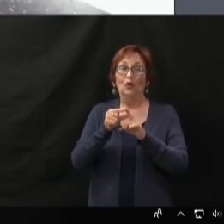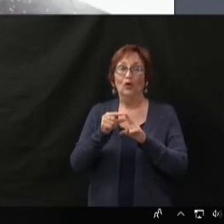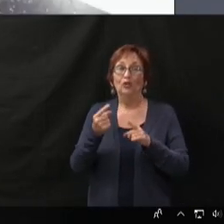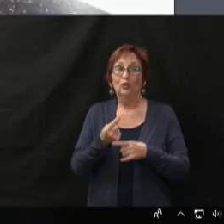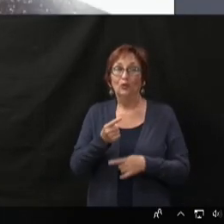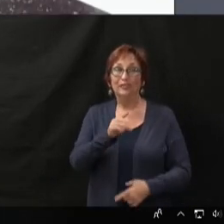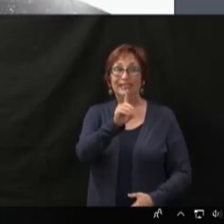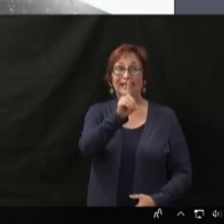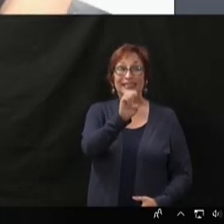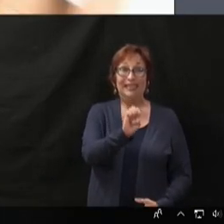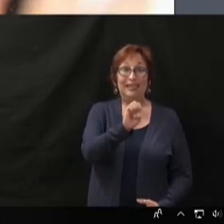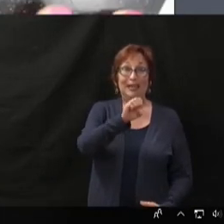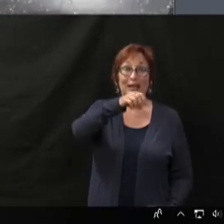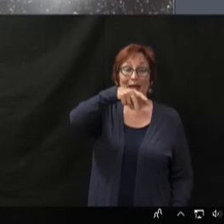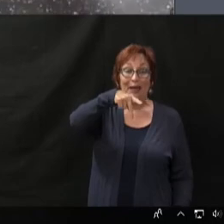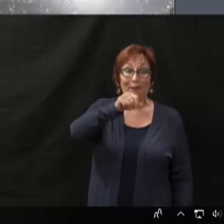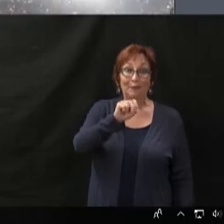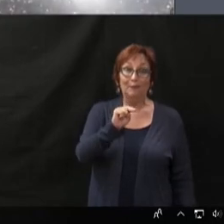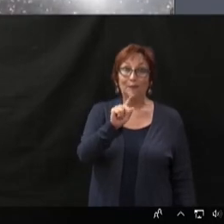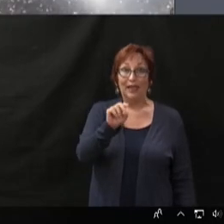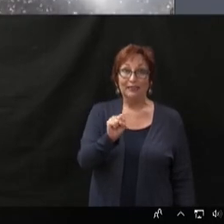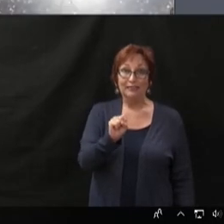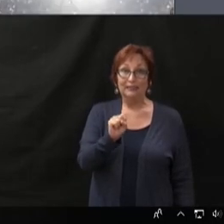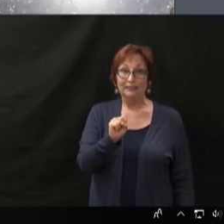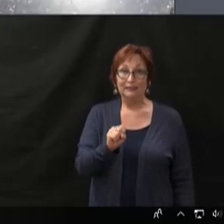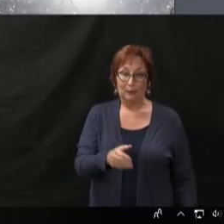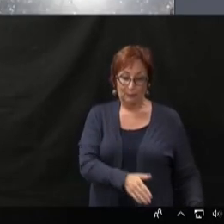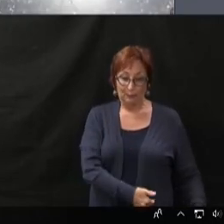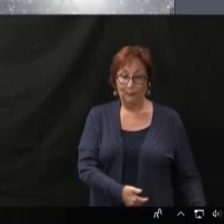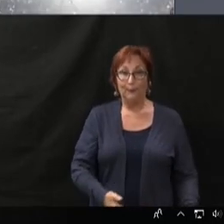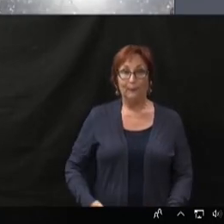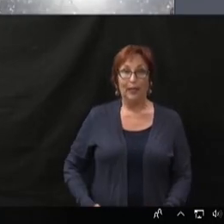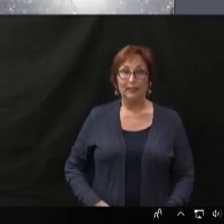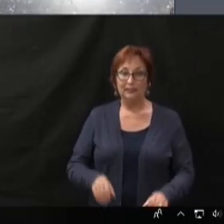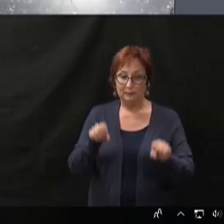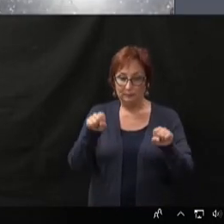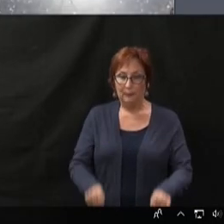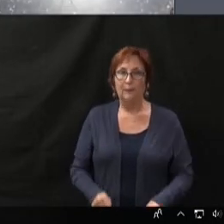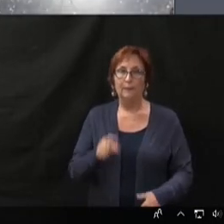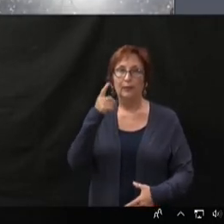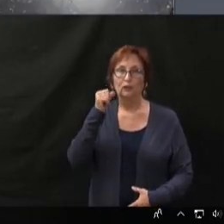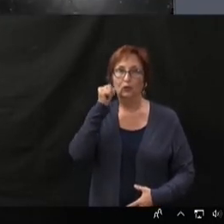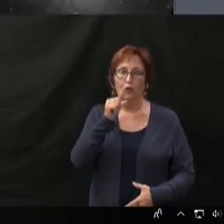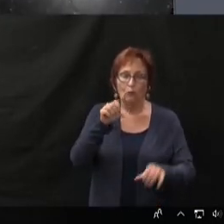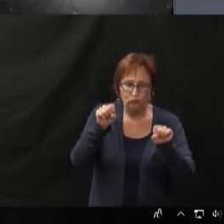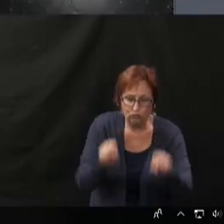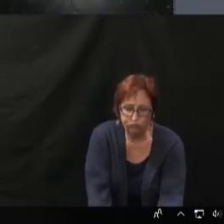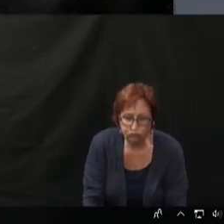Down and away. Got it? It was a very good visual for them. Okay.